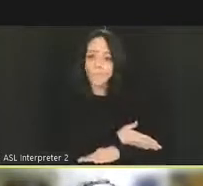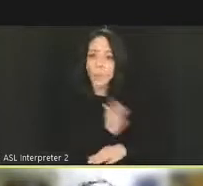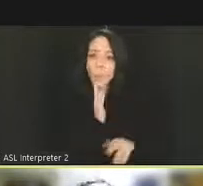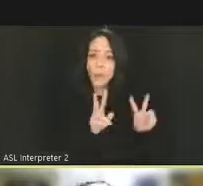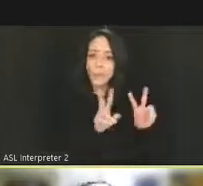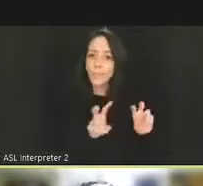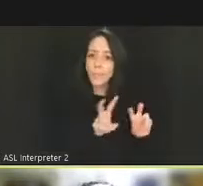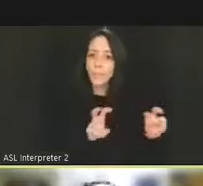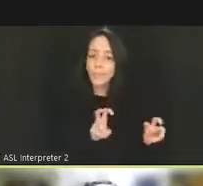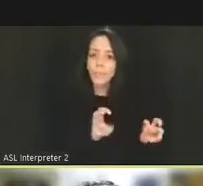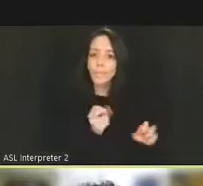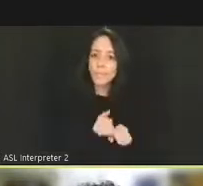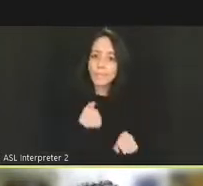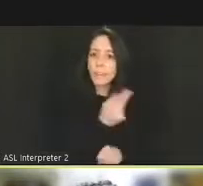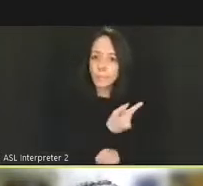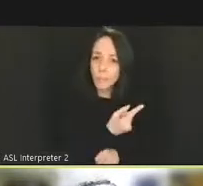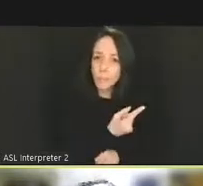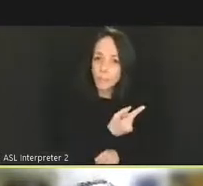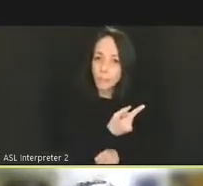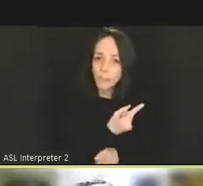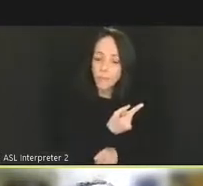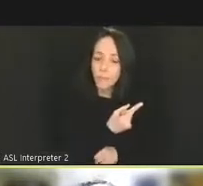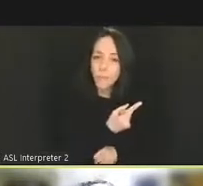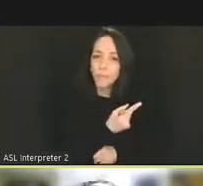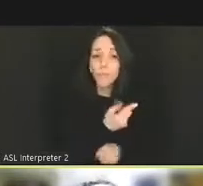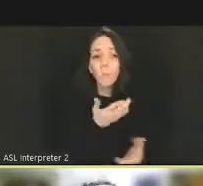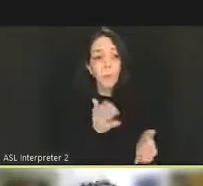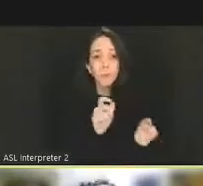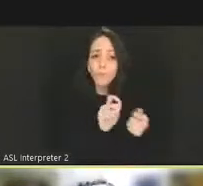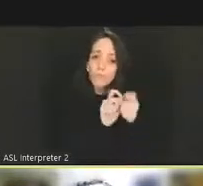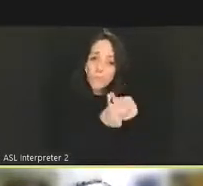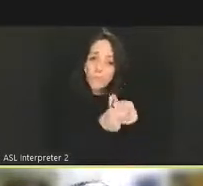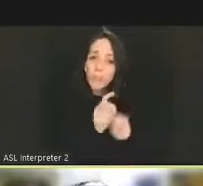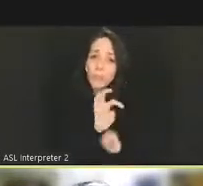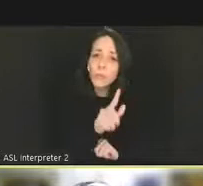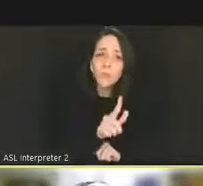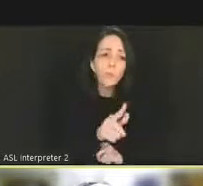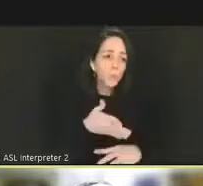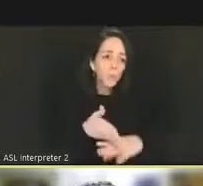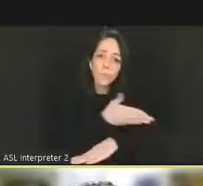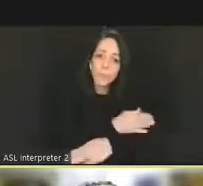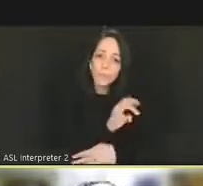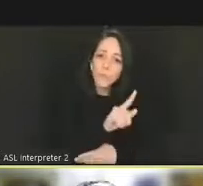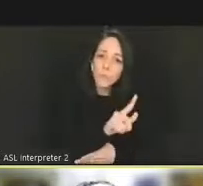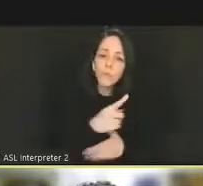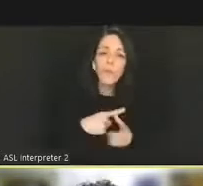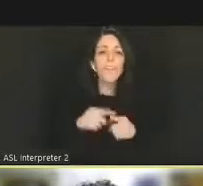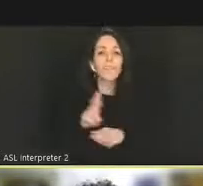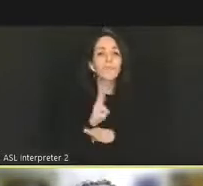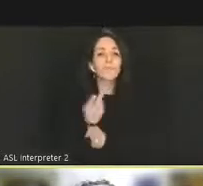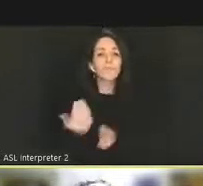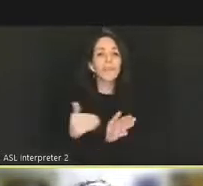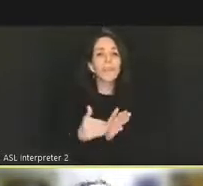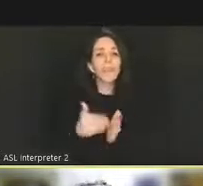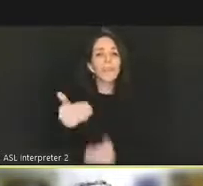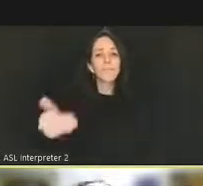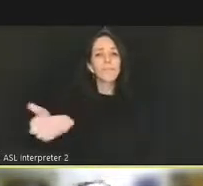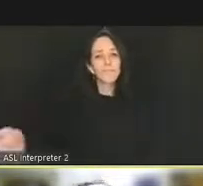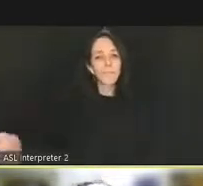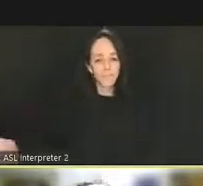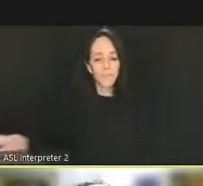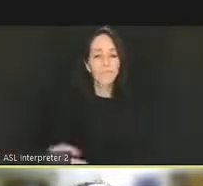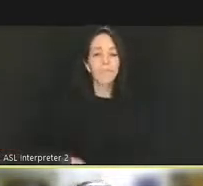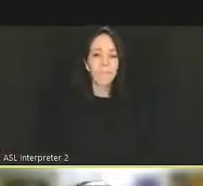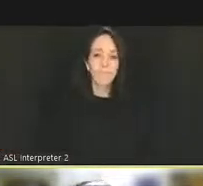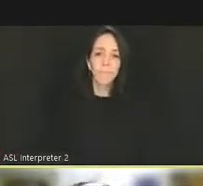next year, modify that tool, improve the tool, and then use that new and